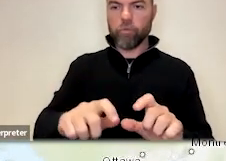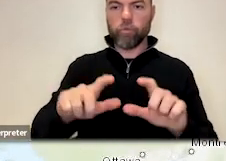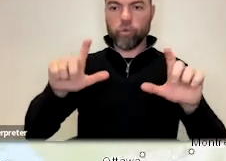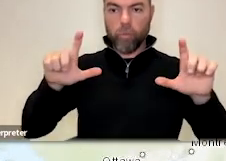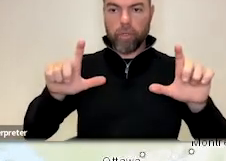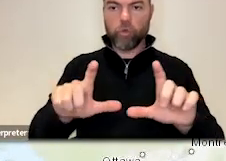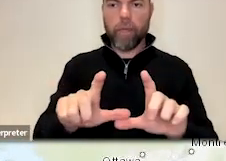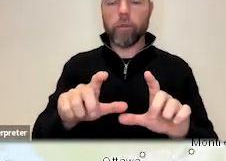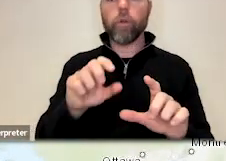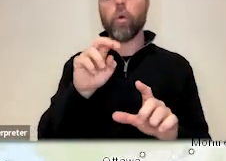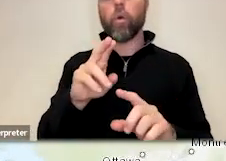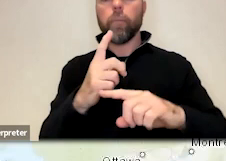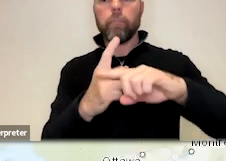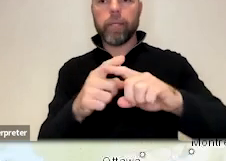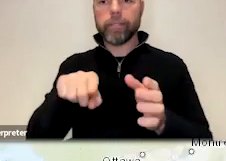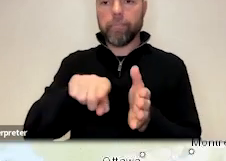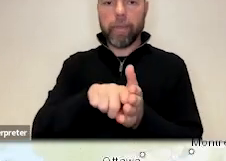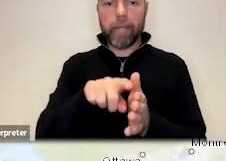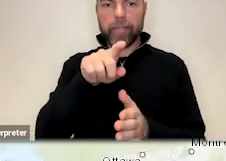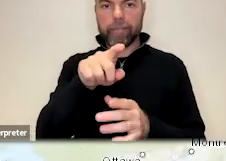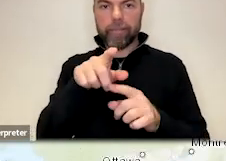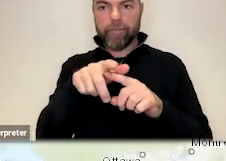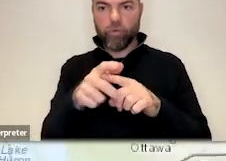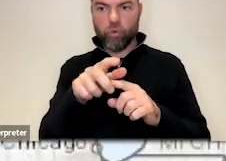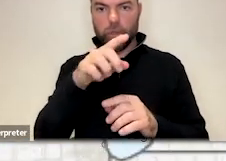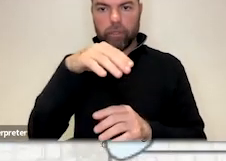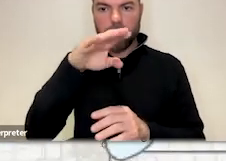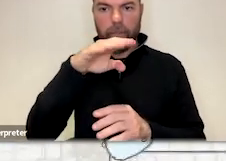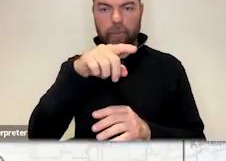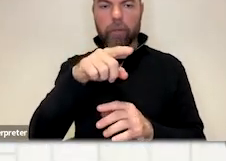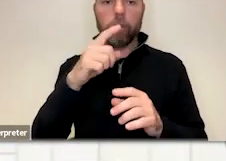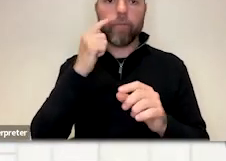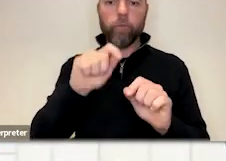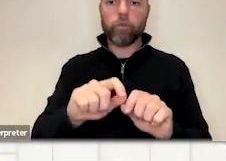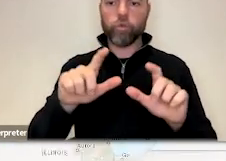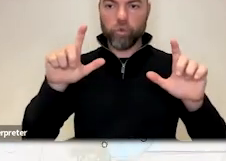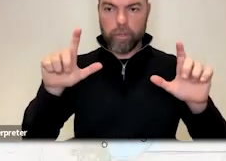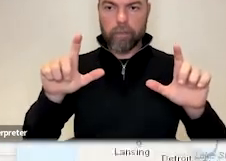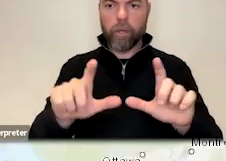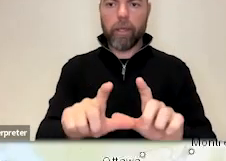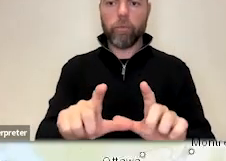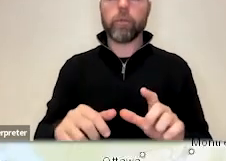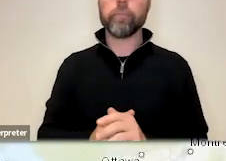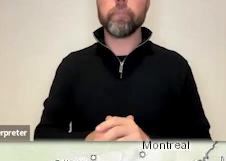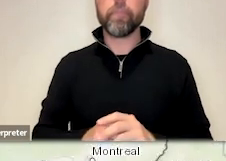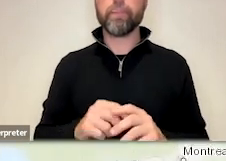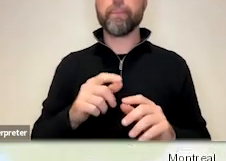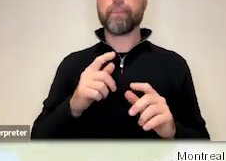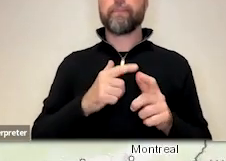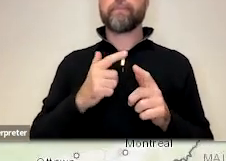the plus and minus navigation tools up here in the top to zoom in or out. And I